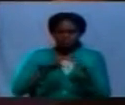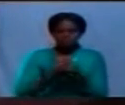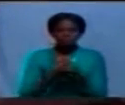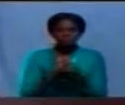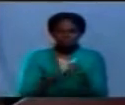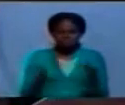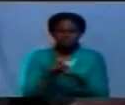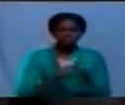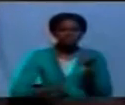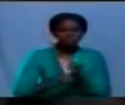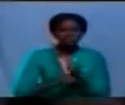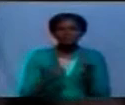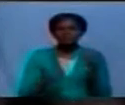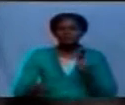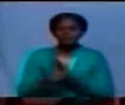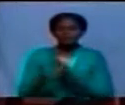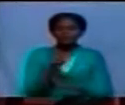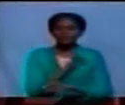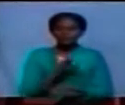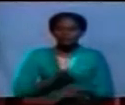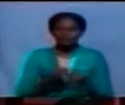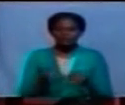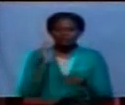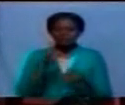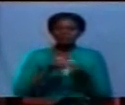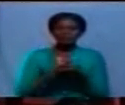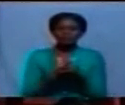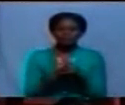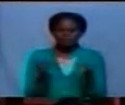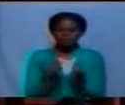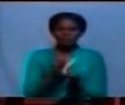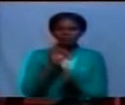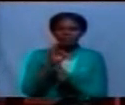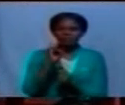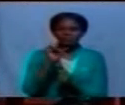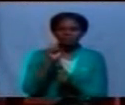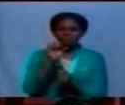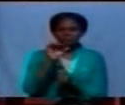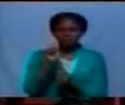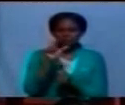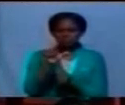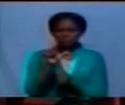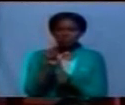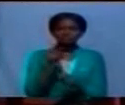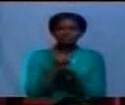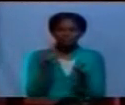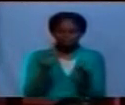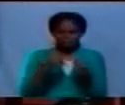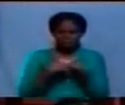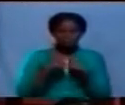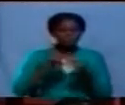and support the private sector. It will start with the fiscal consolidation. It has to start